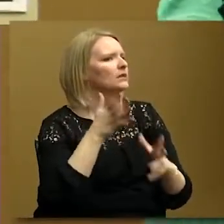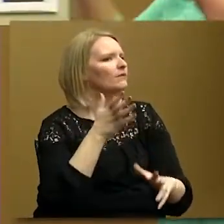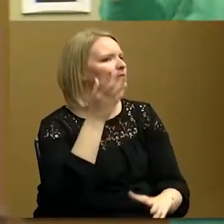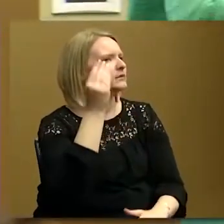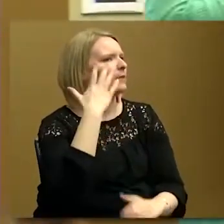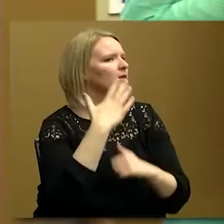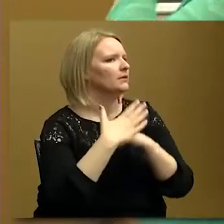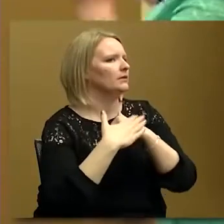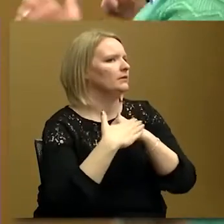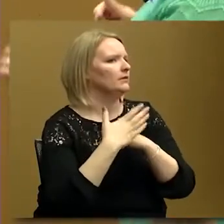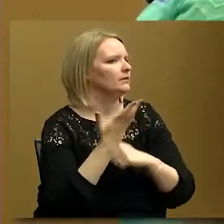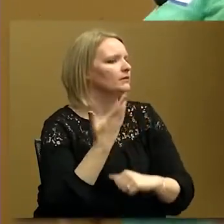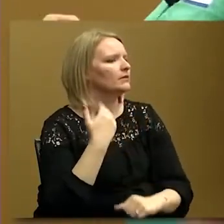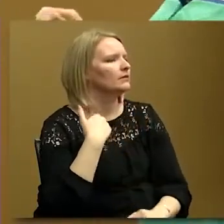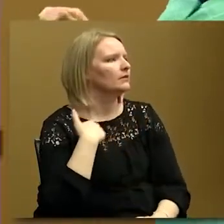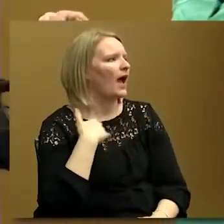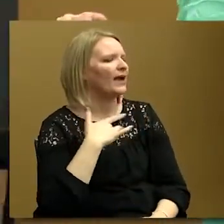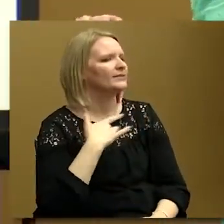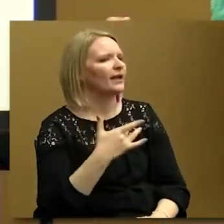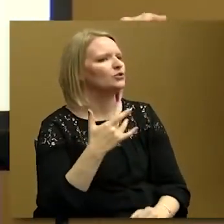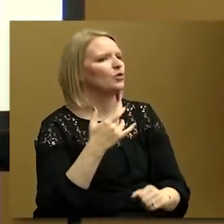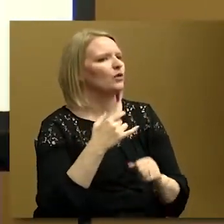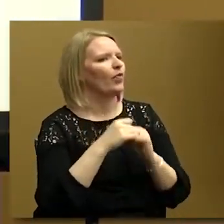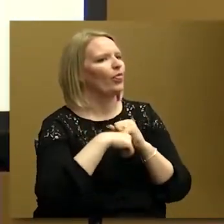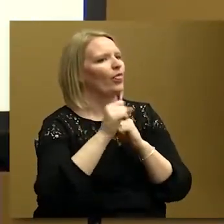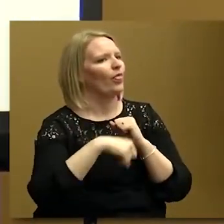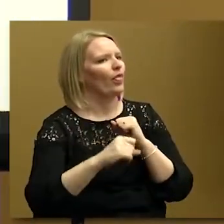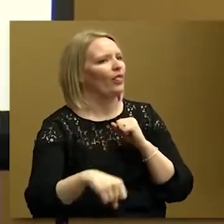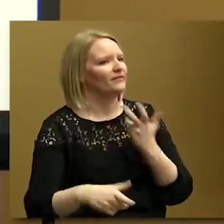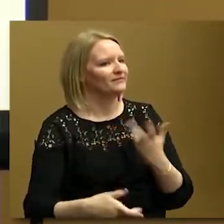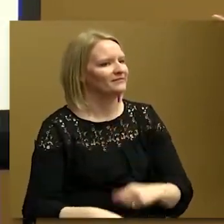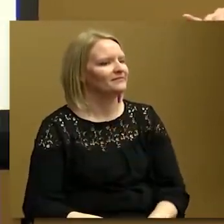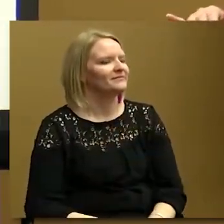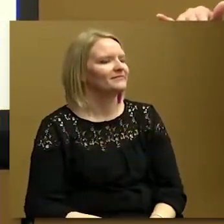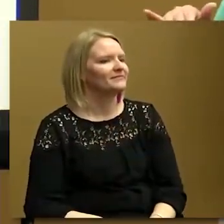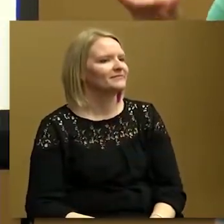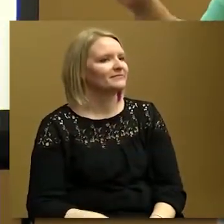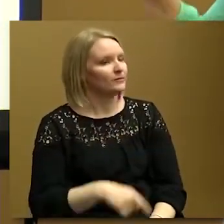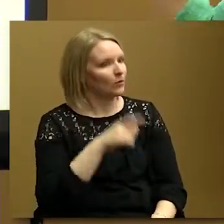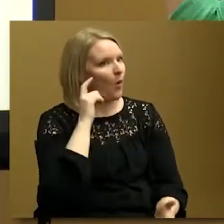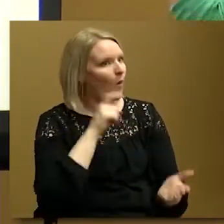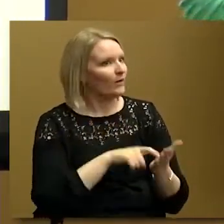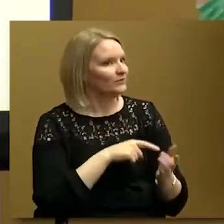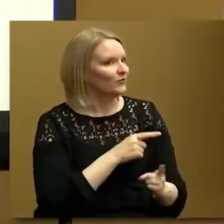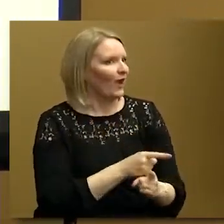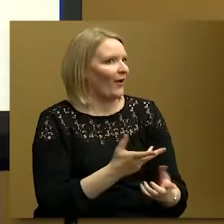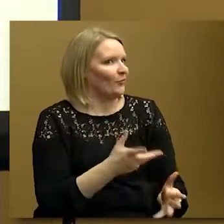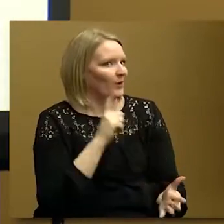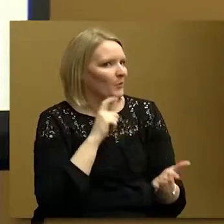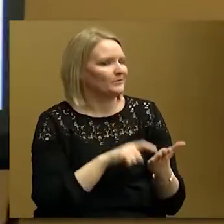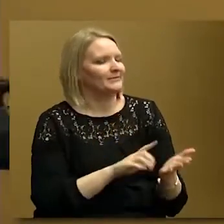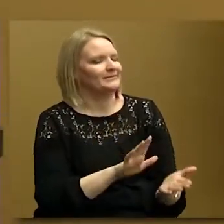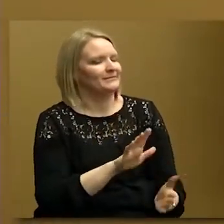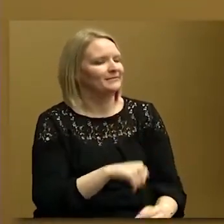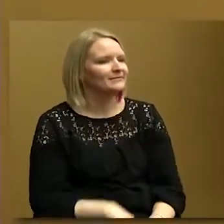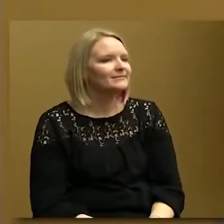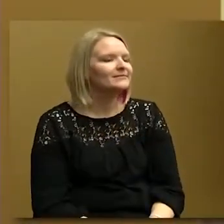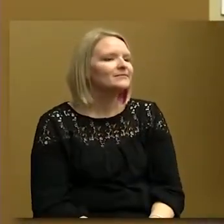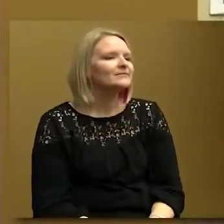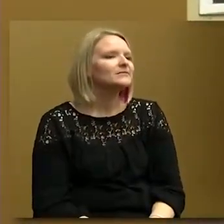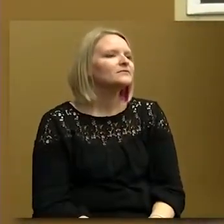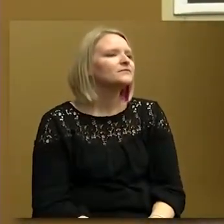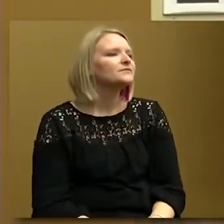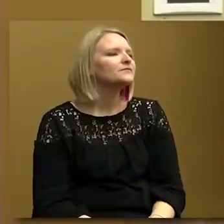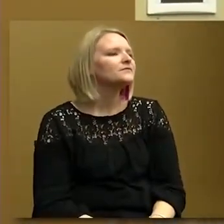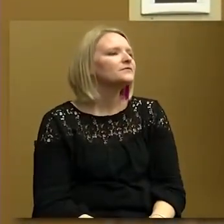break, because I do get on tangents, in case y'all hadn't noticed. All right, so the